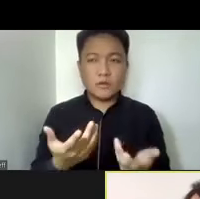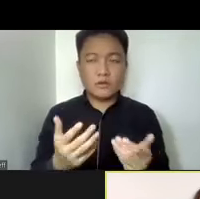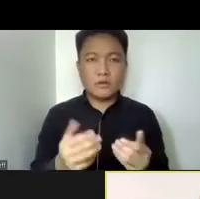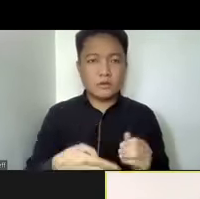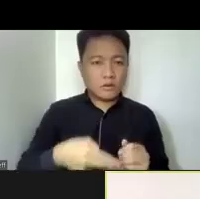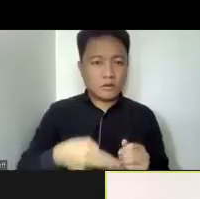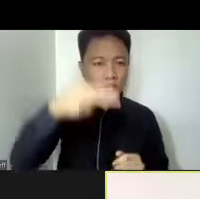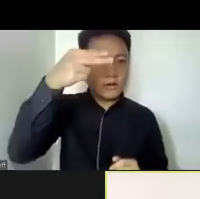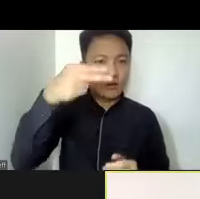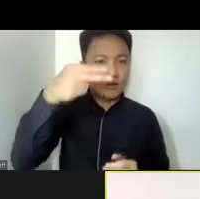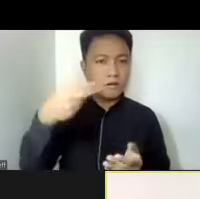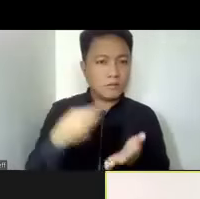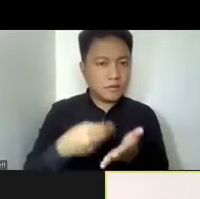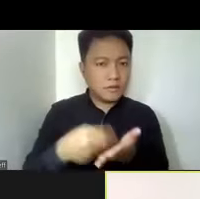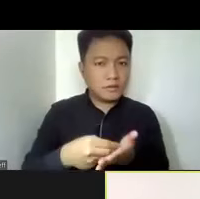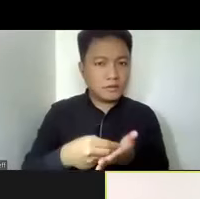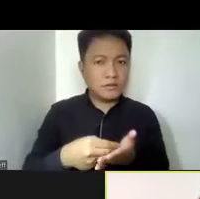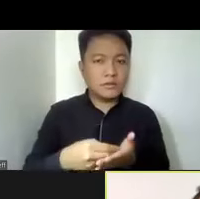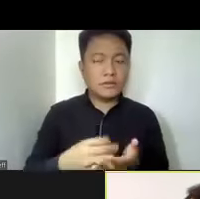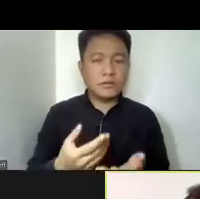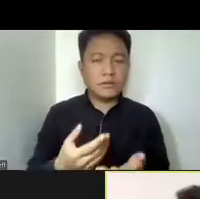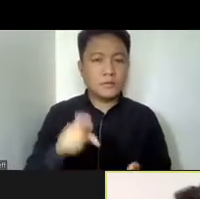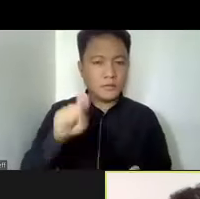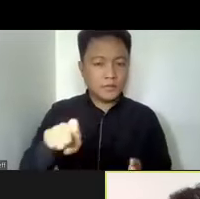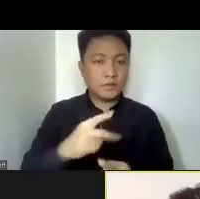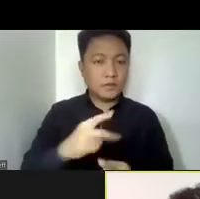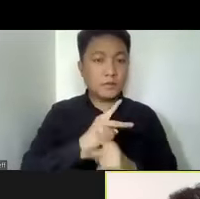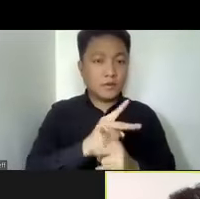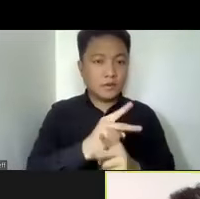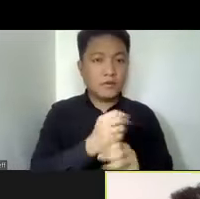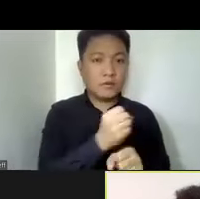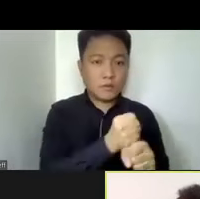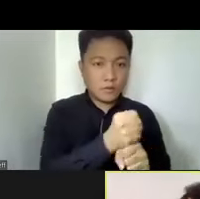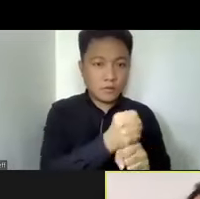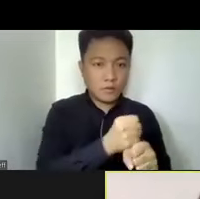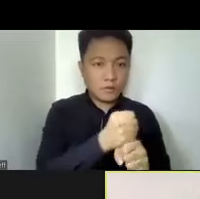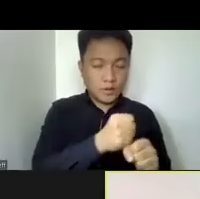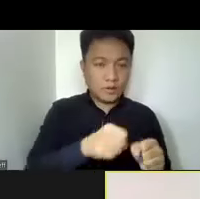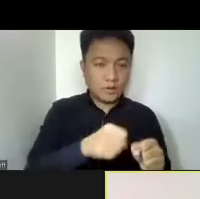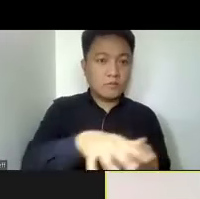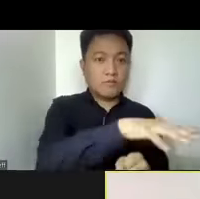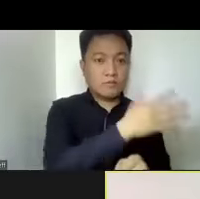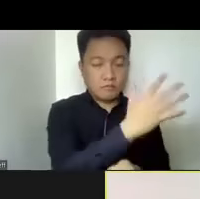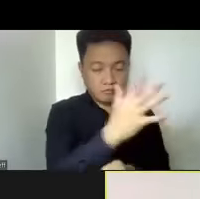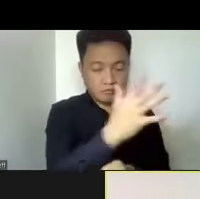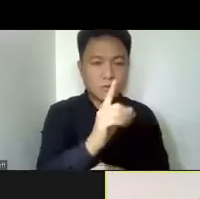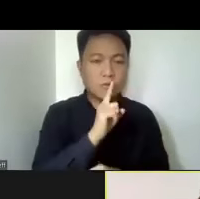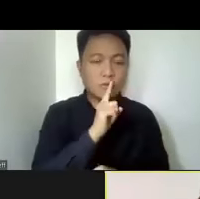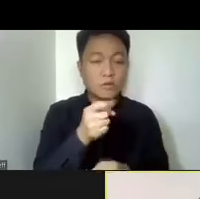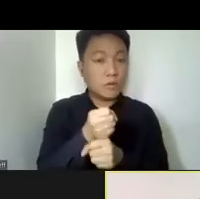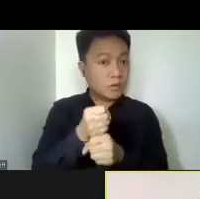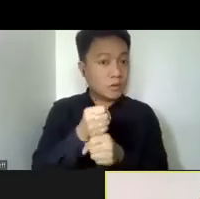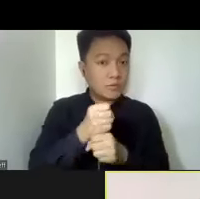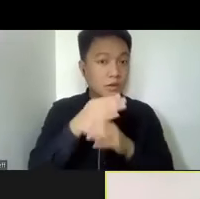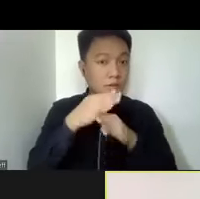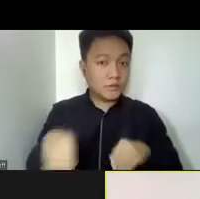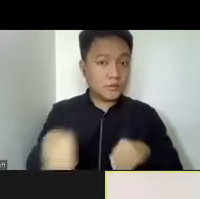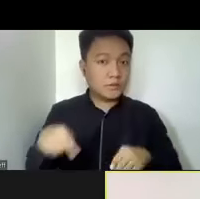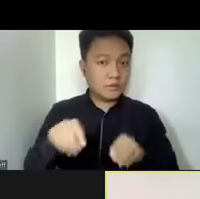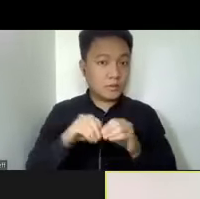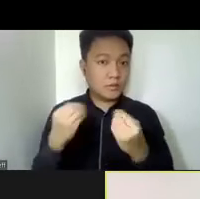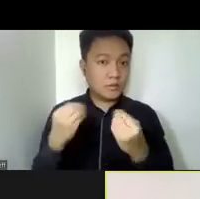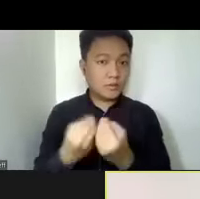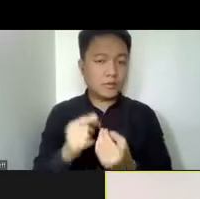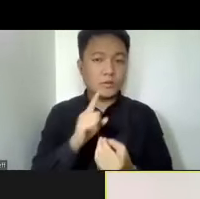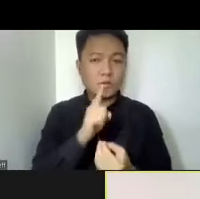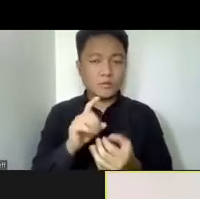The Coffee for Peace philosophy of harmony with the creator, with creation, with others, and with self.